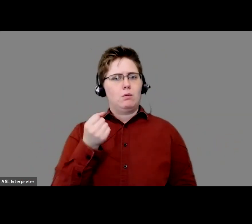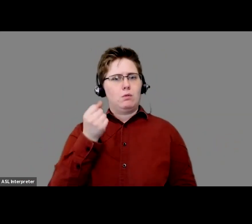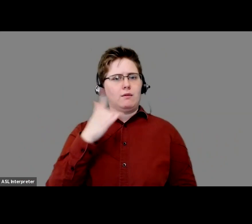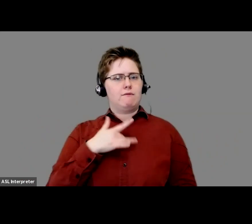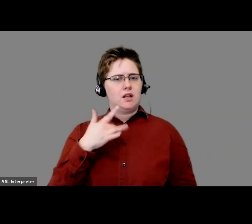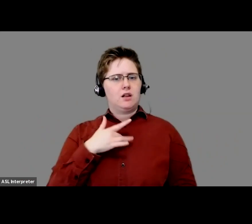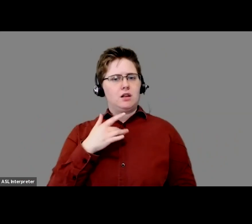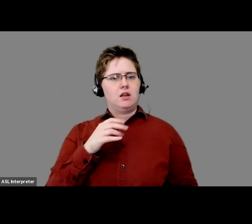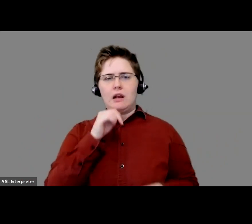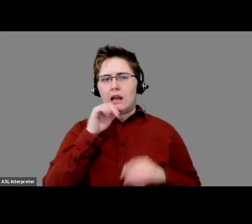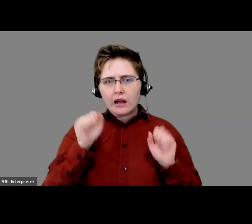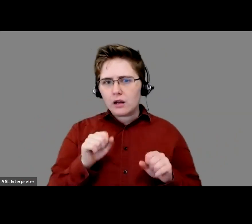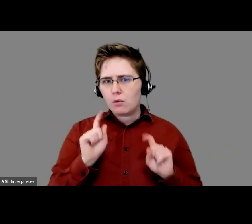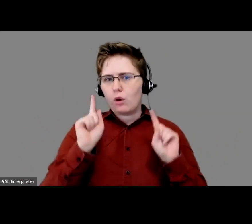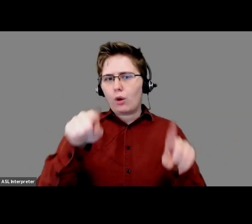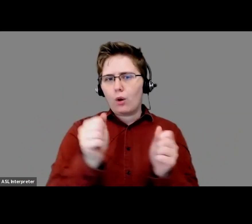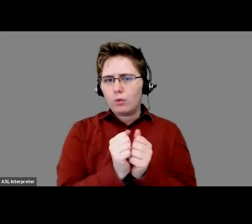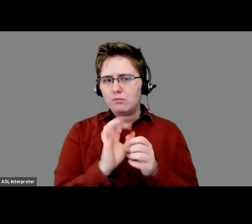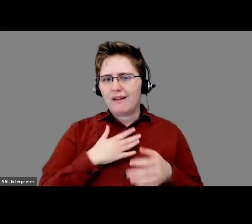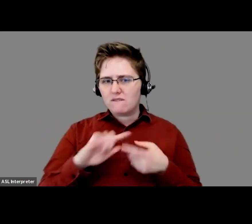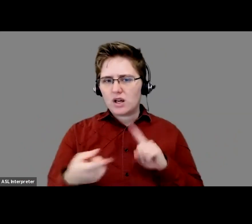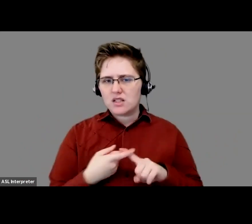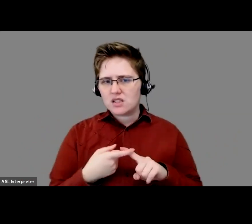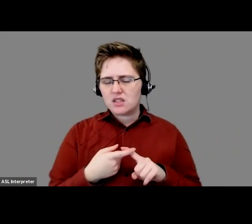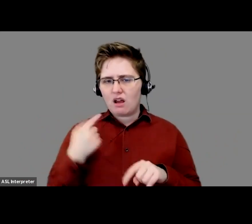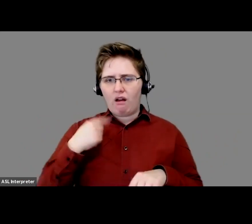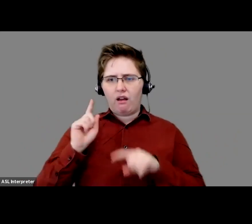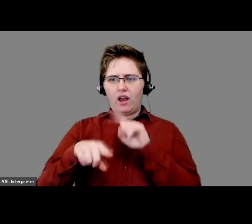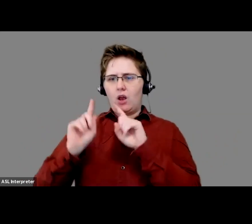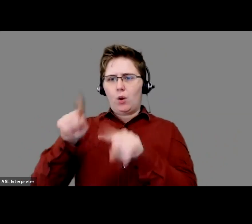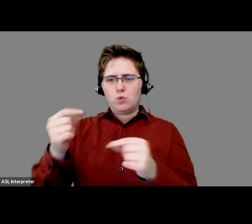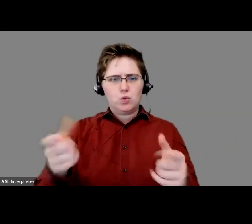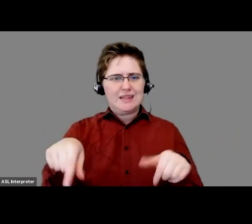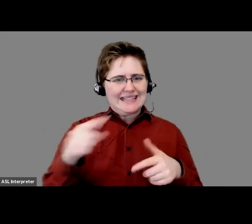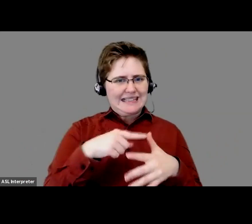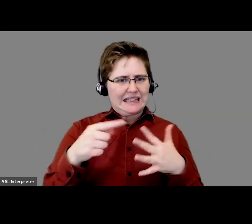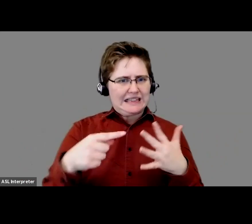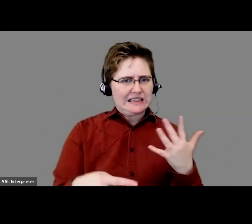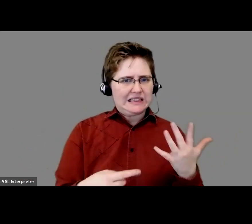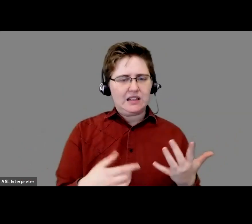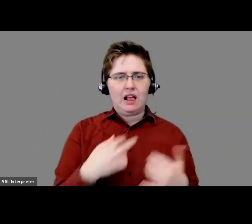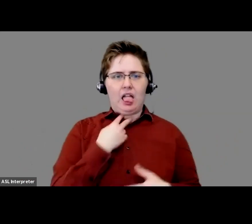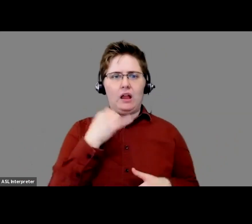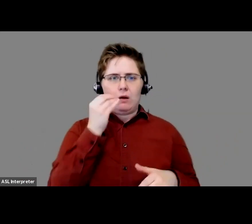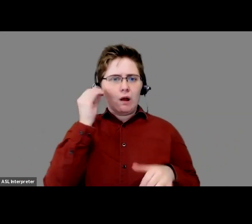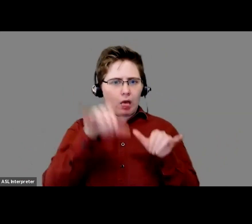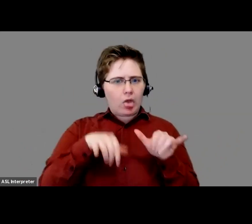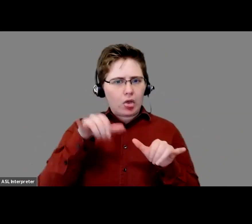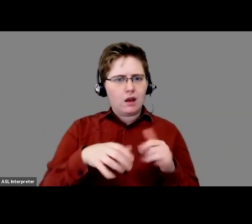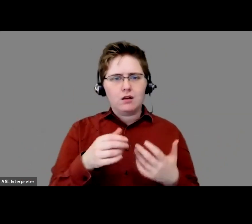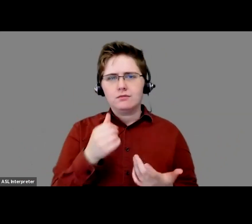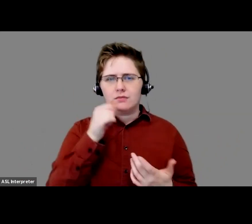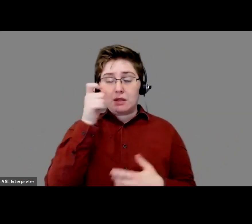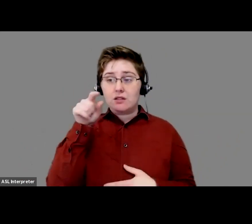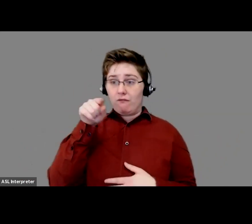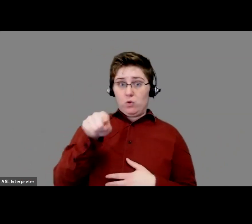feels like to not be able to go out with friends, or to not be, and what being stuck at home, not because of anything you've